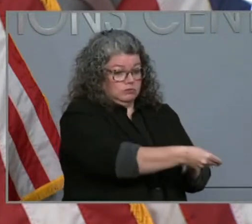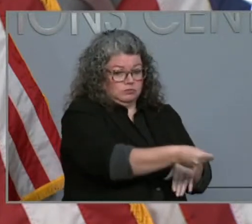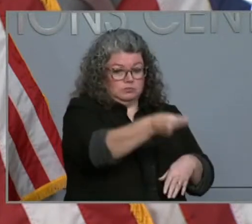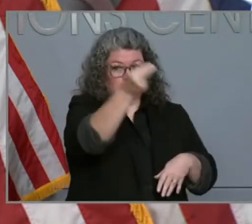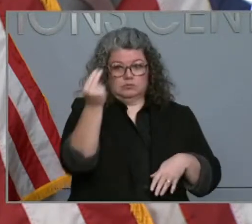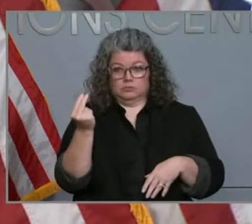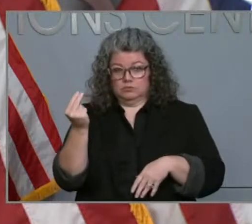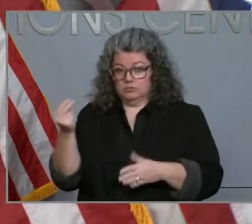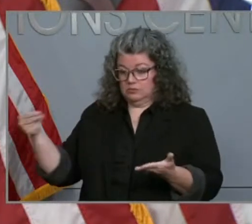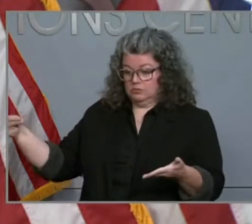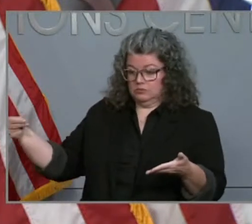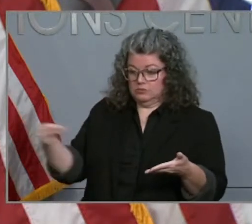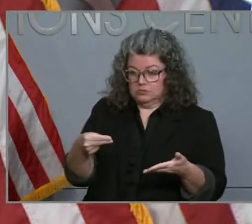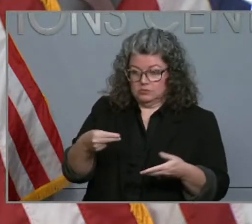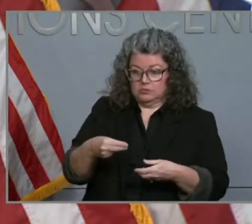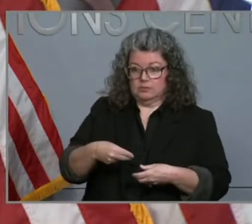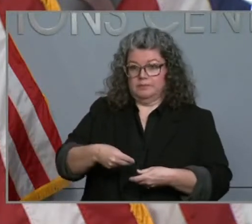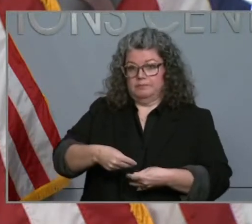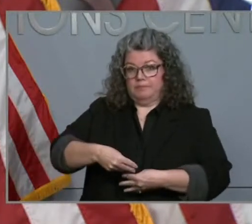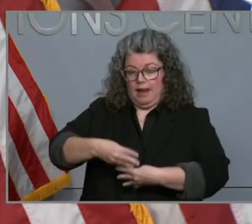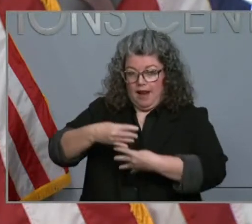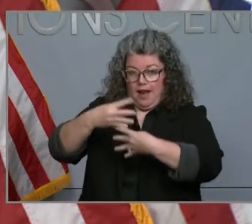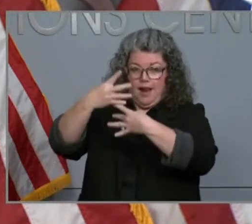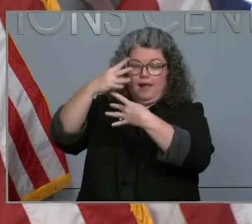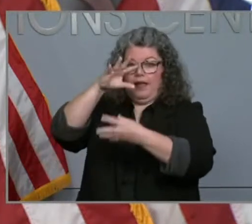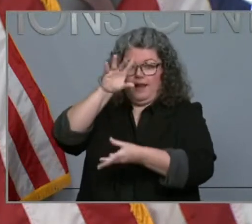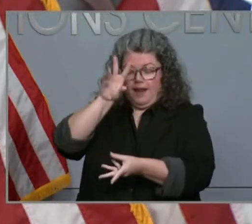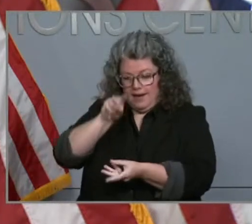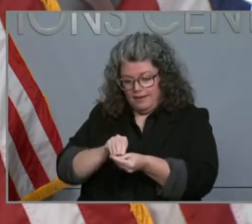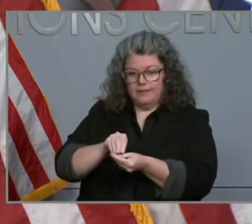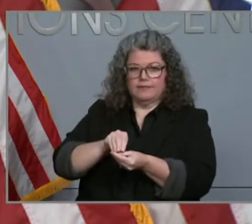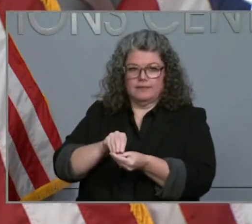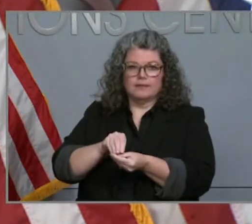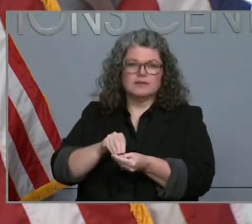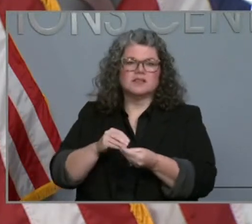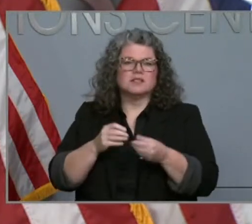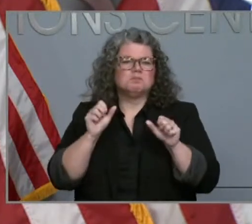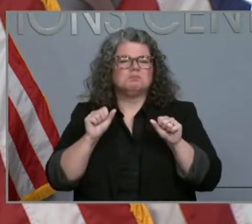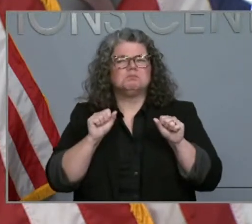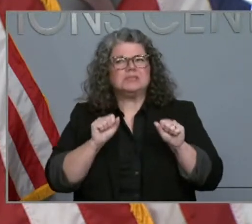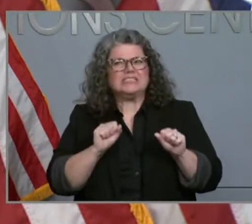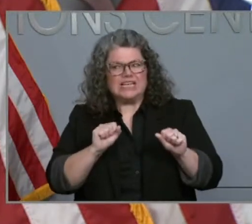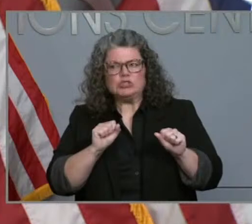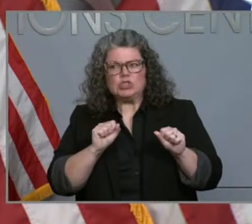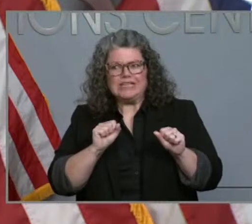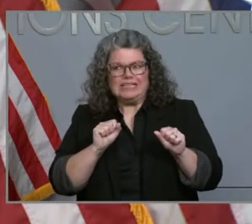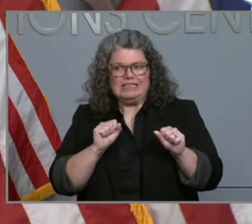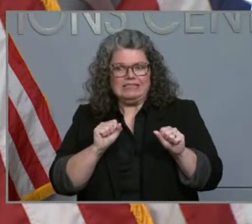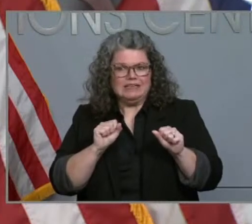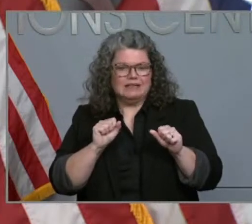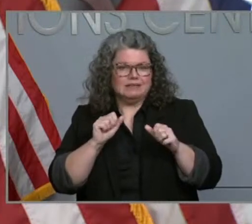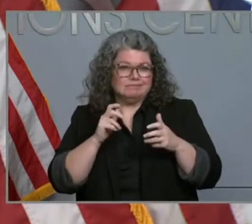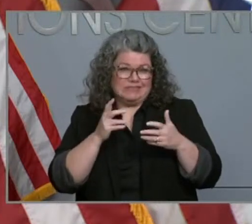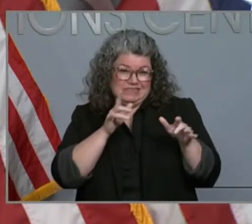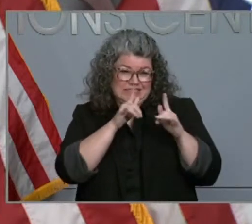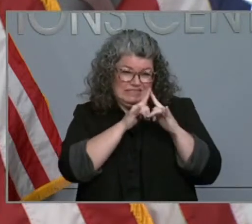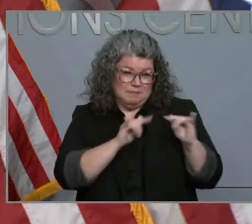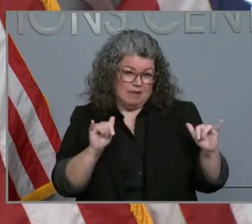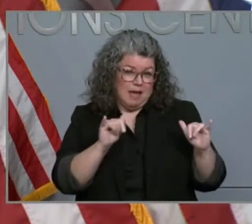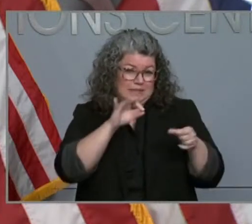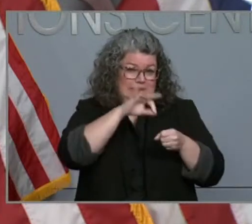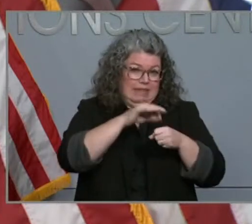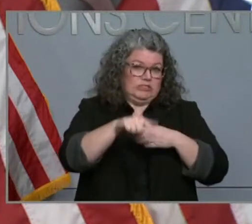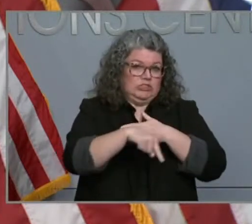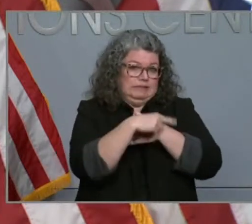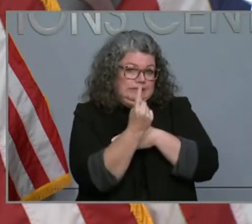tabulation taken care of. They will potentially be doing that as election day results come in.